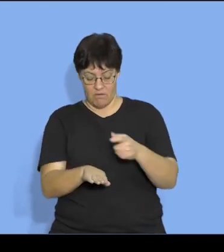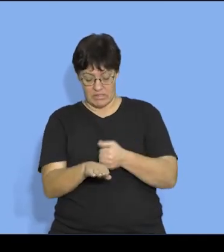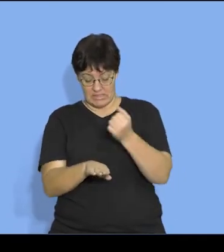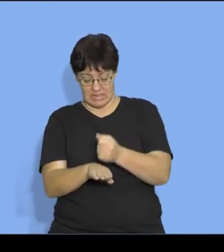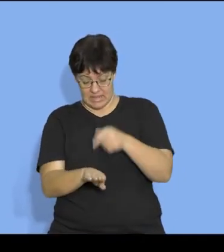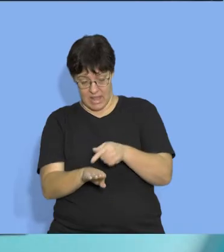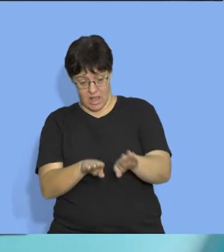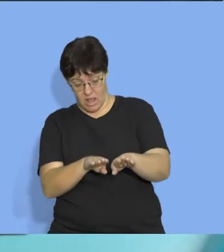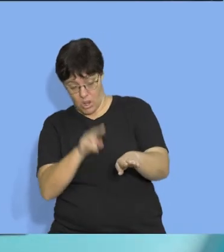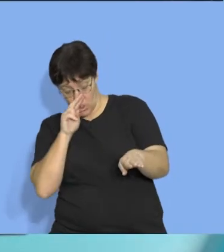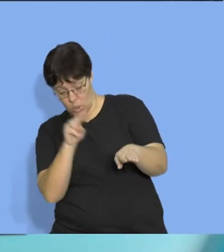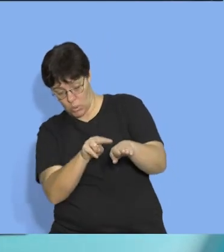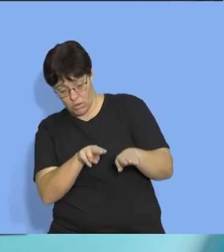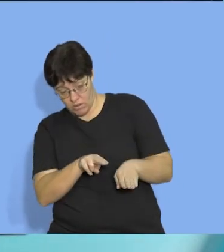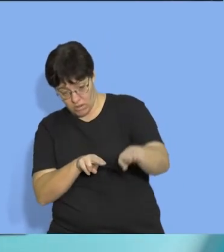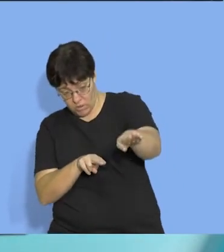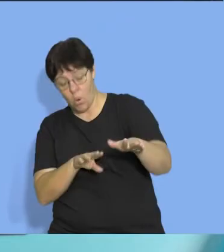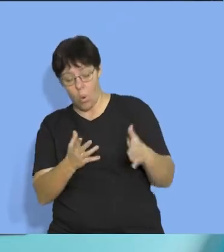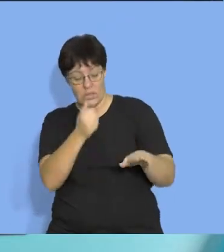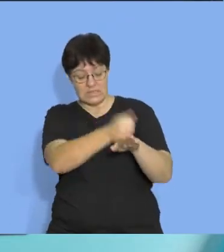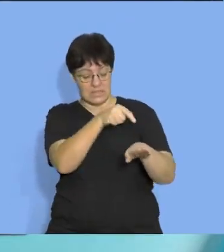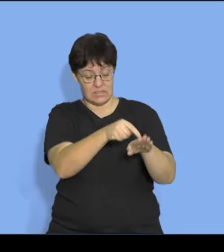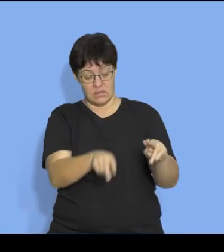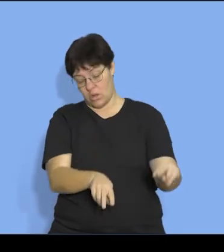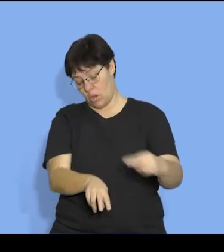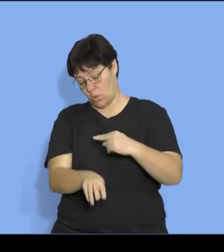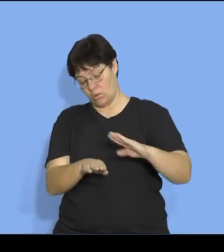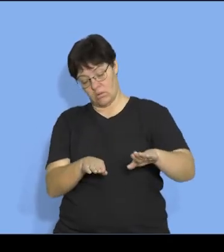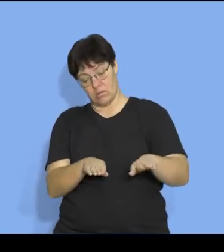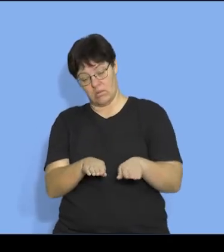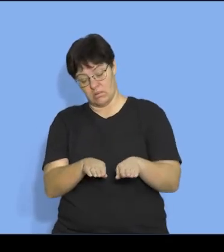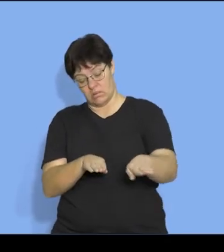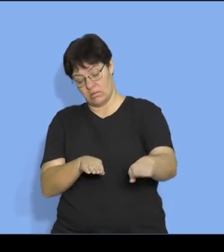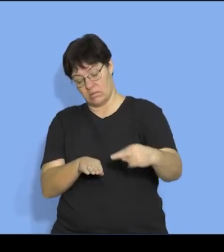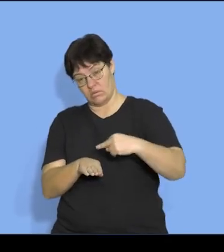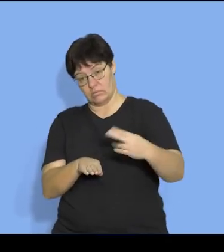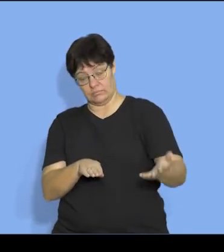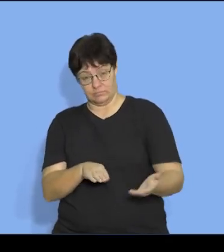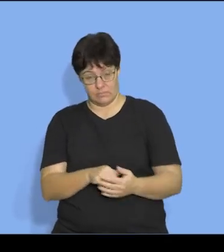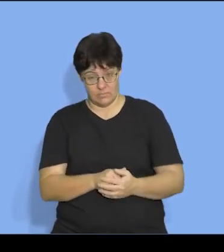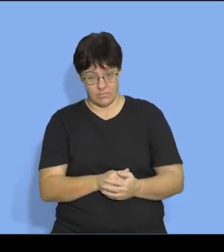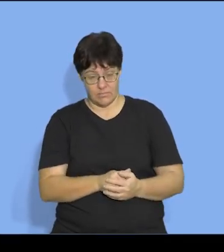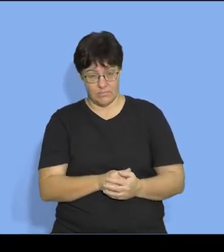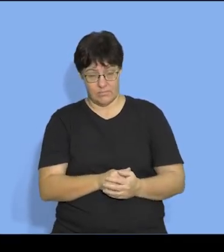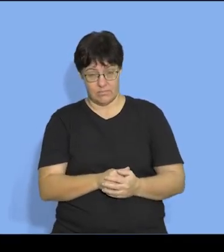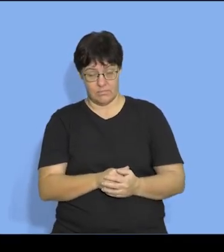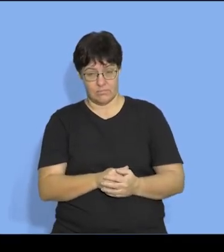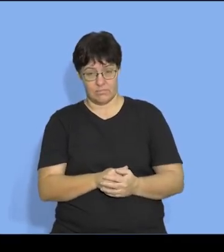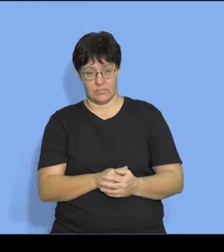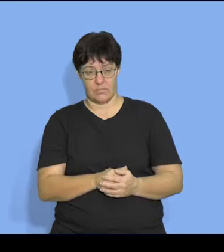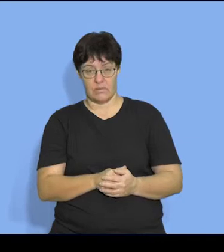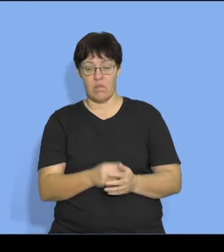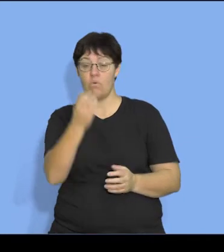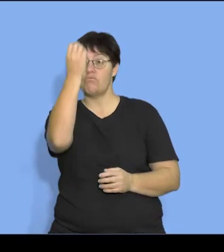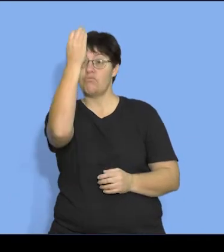comparing it to? All right? The second question is, what is your motion relative to the